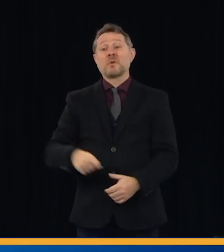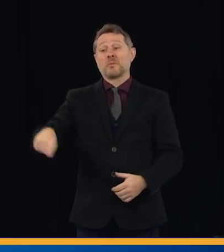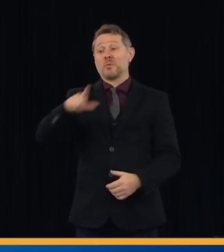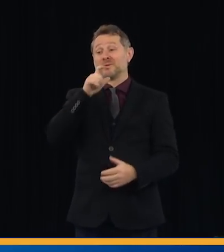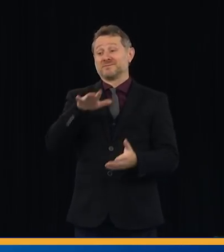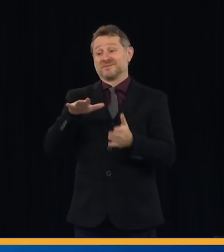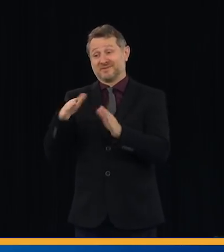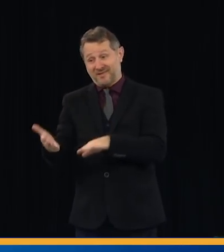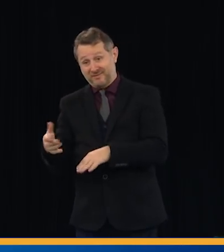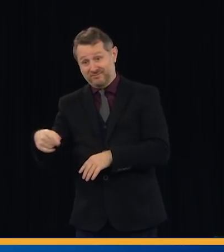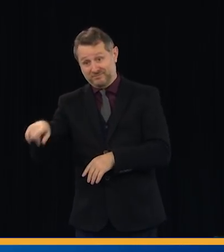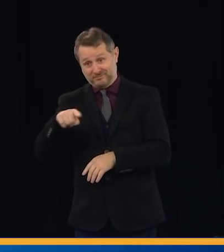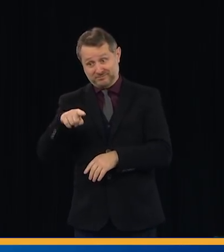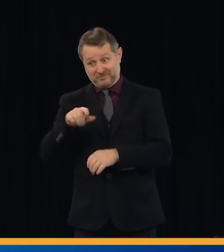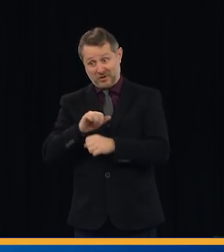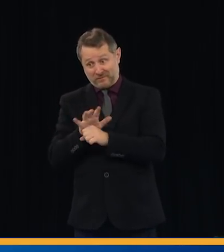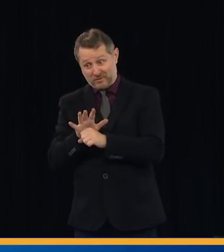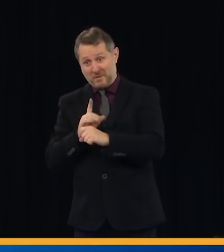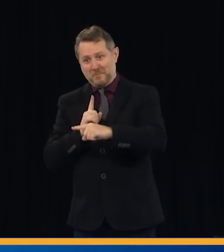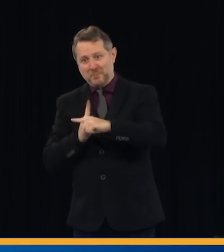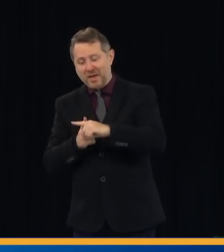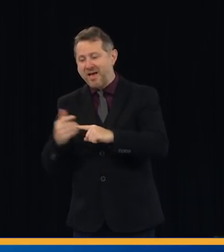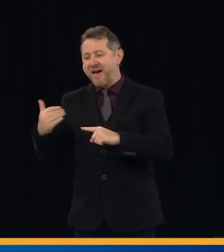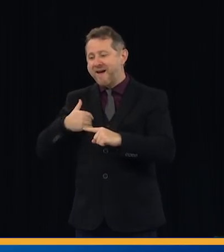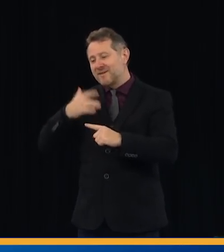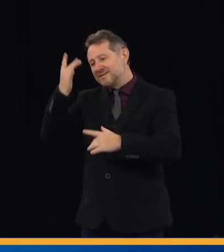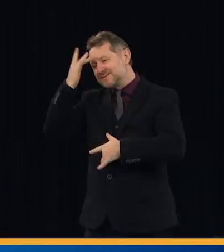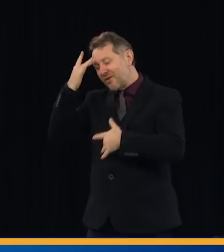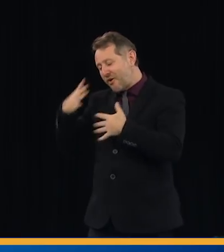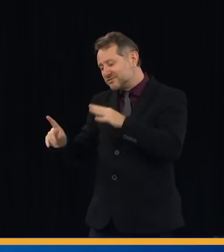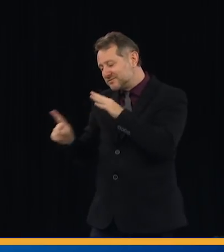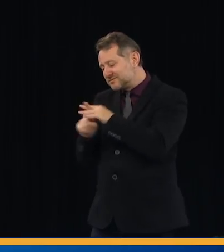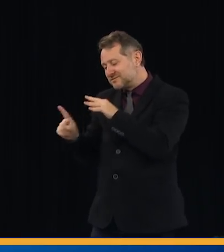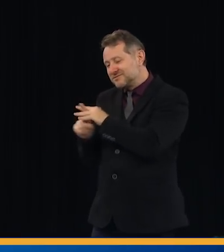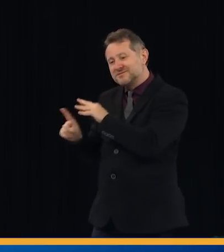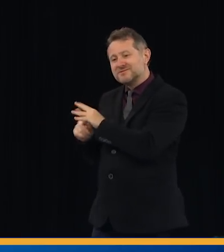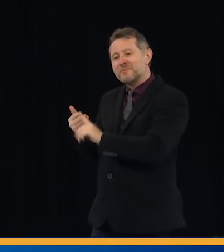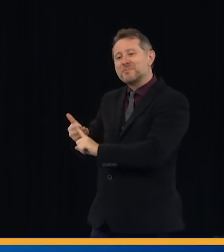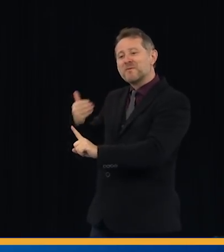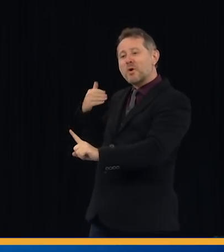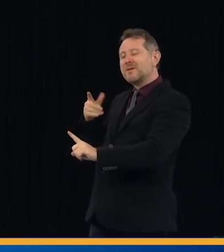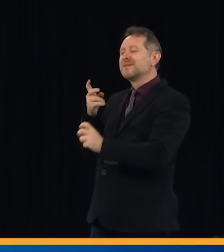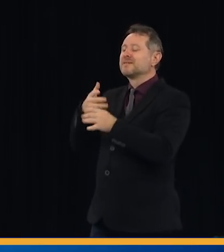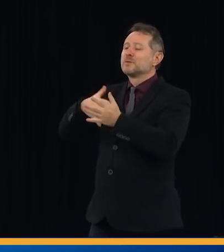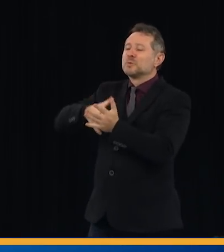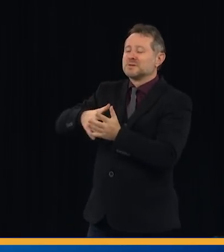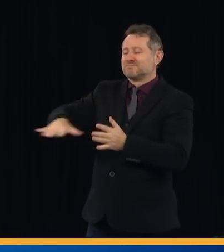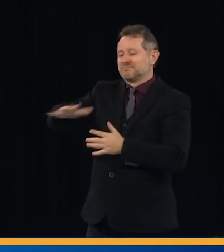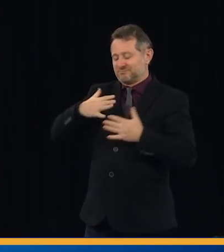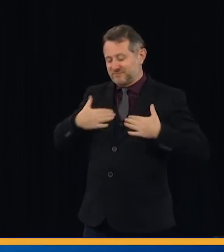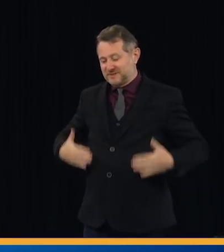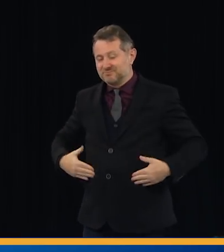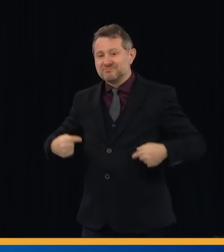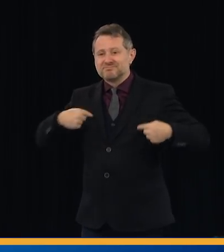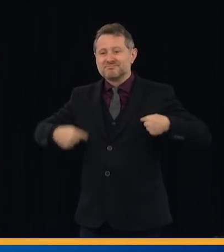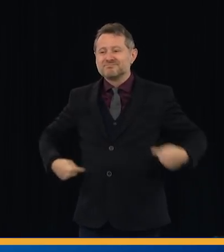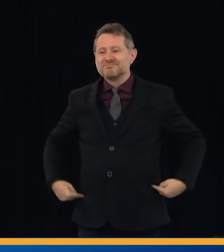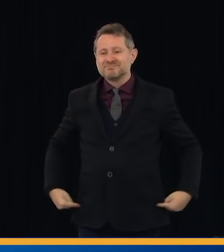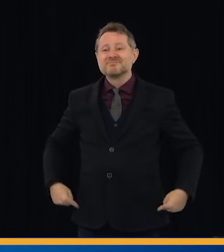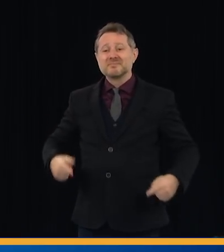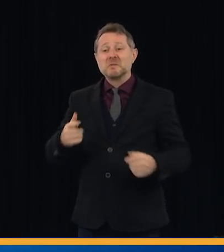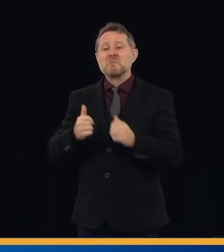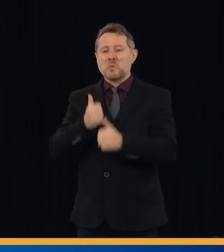underlying illnesses, underlying respiratory illnesses, compromised immune system, not all of them, but most of